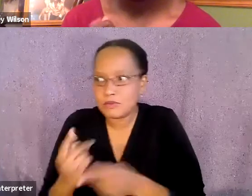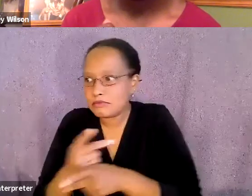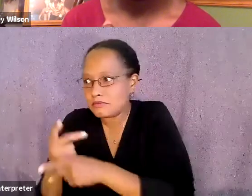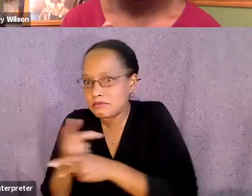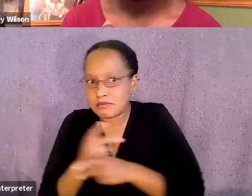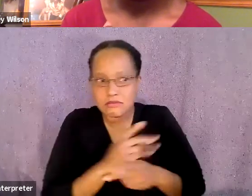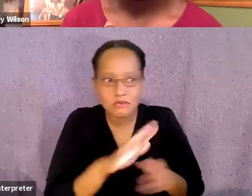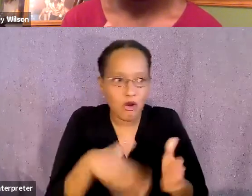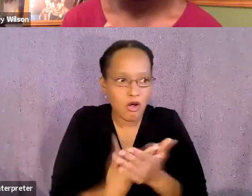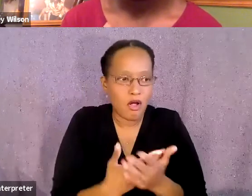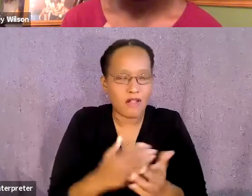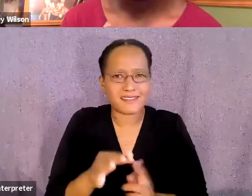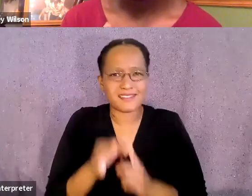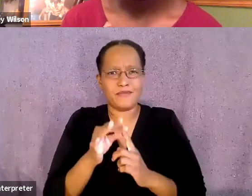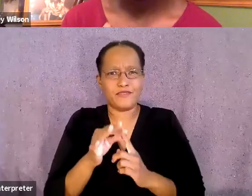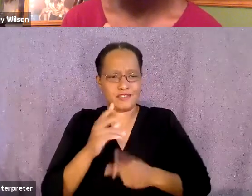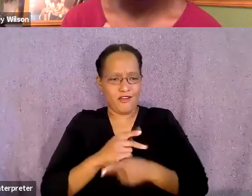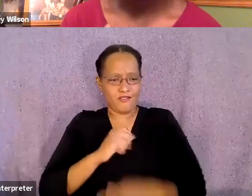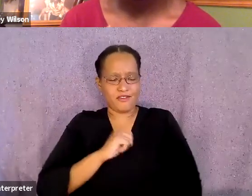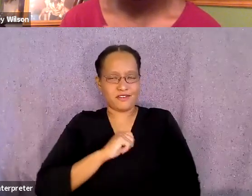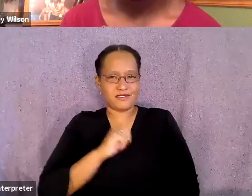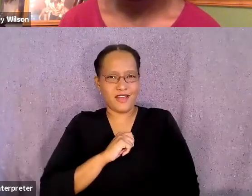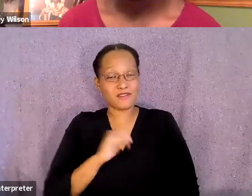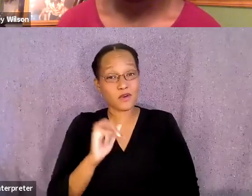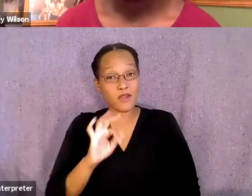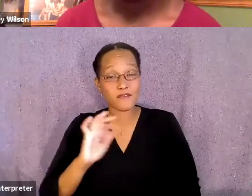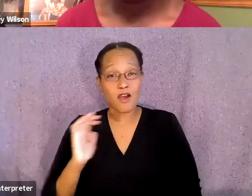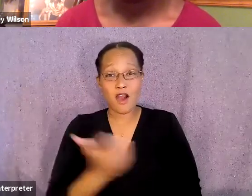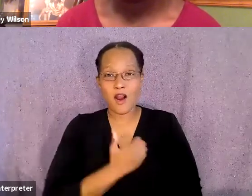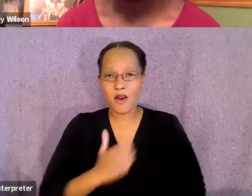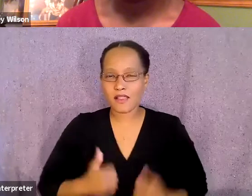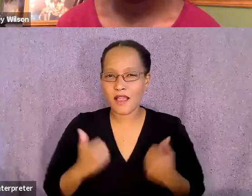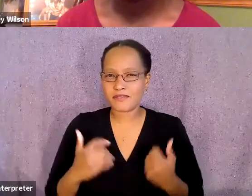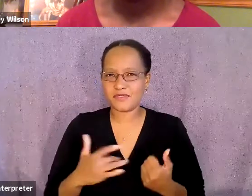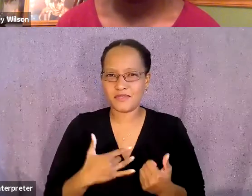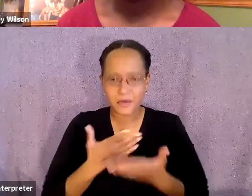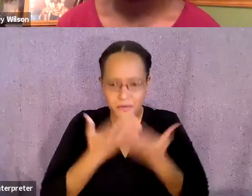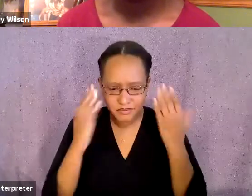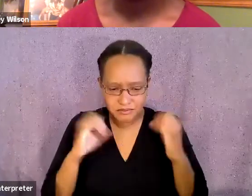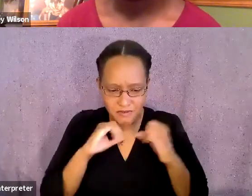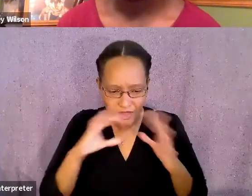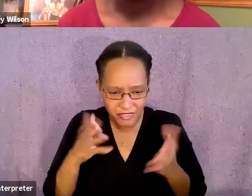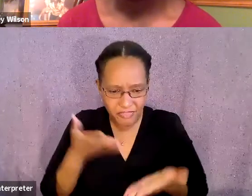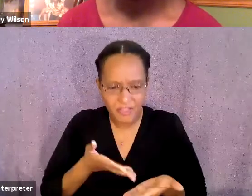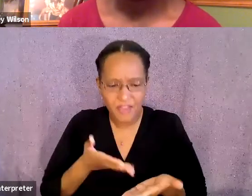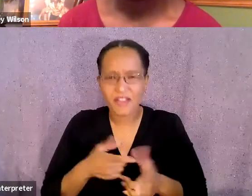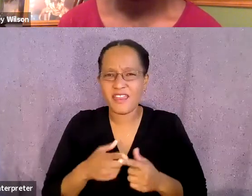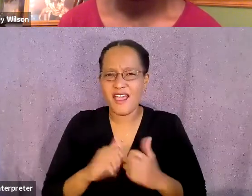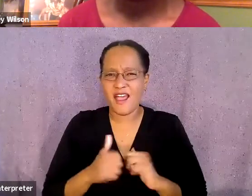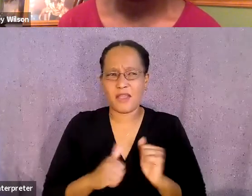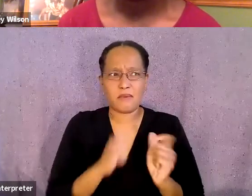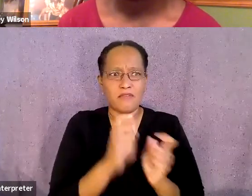there for ourselves. And if our cup is empty, how can we give to anybody? So I think that's been very intentional for